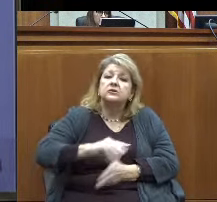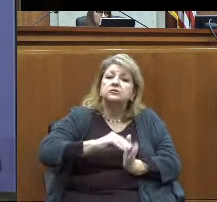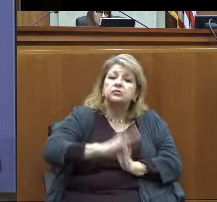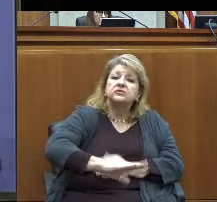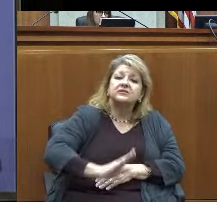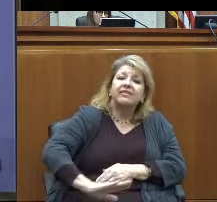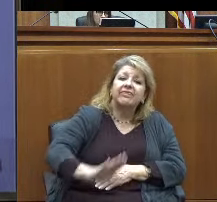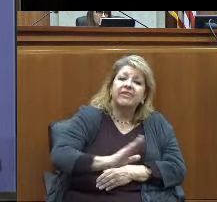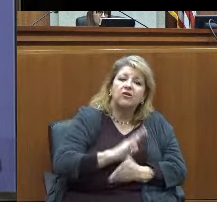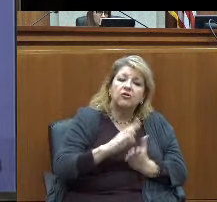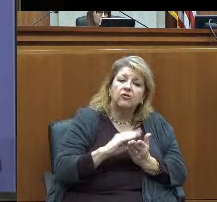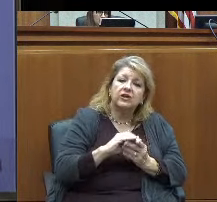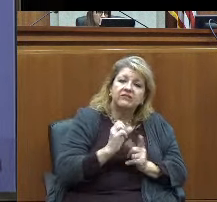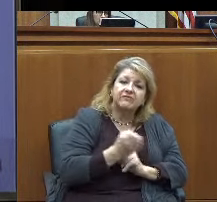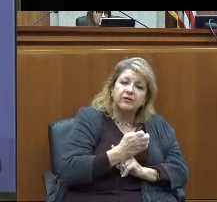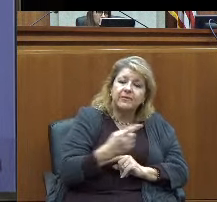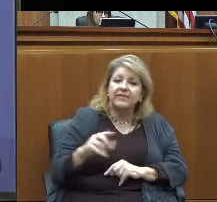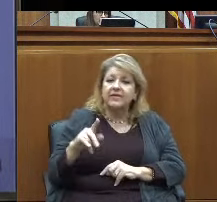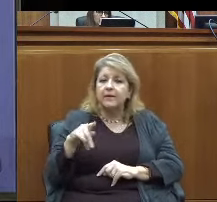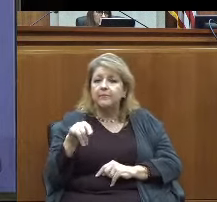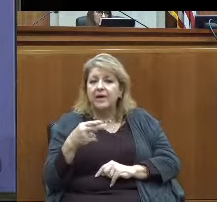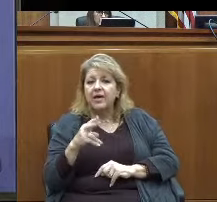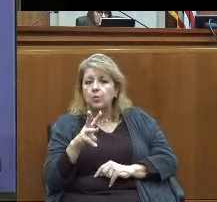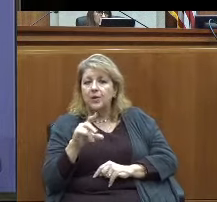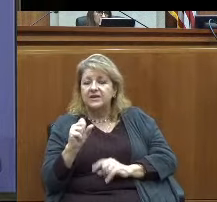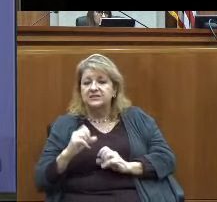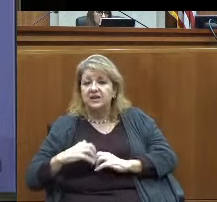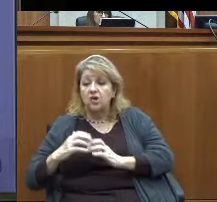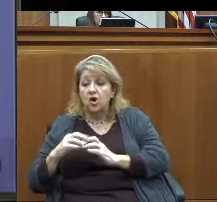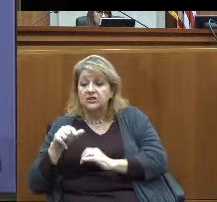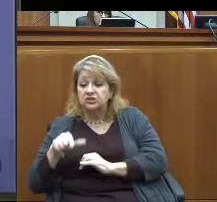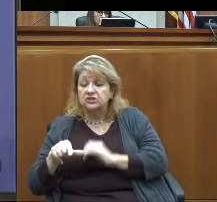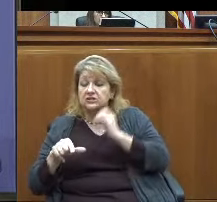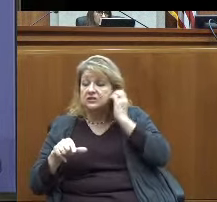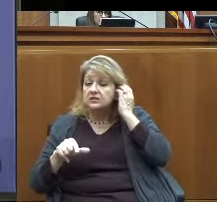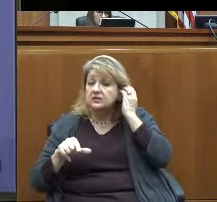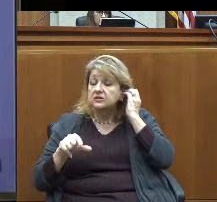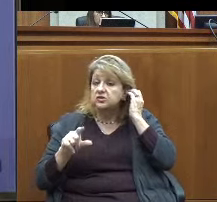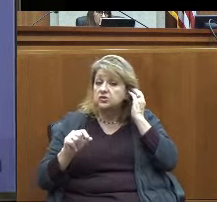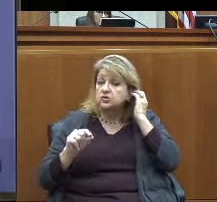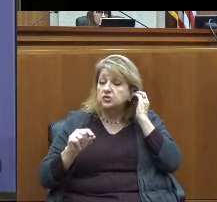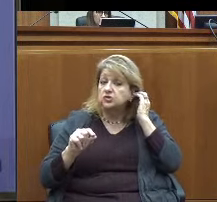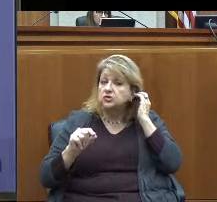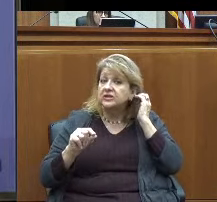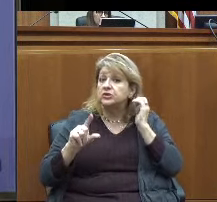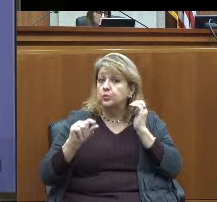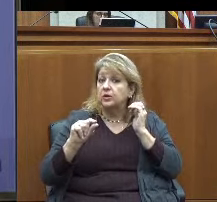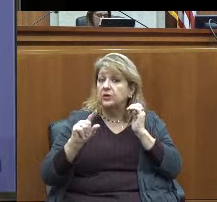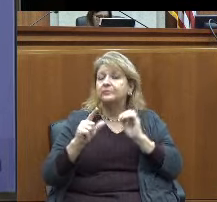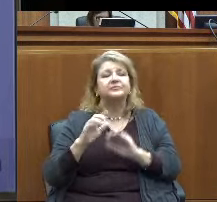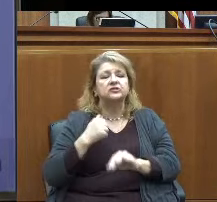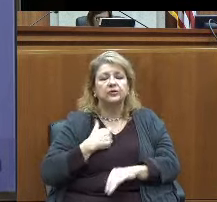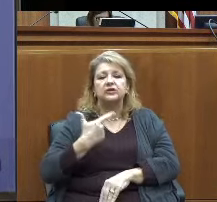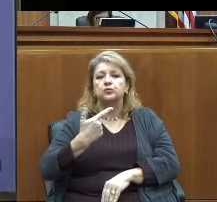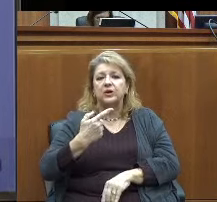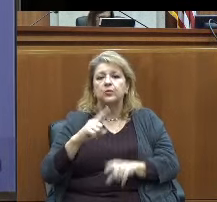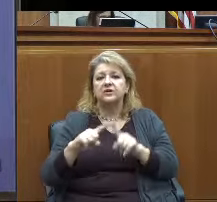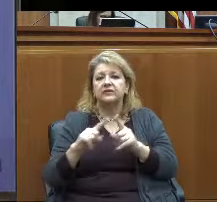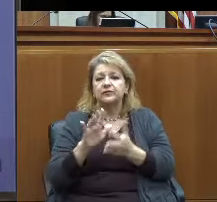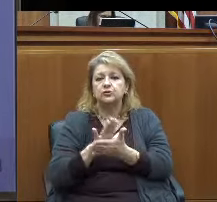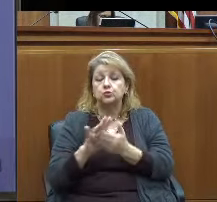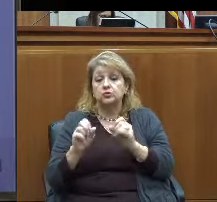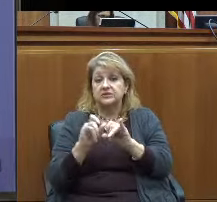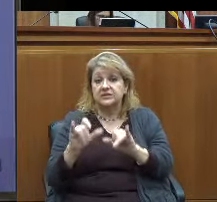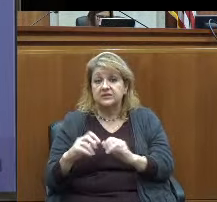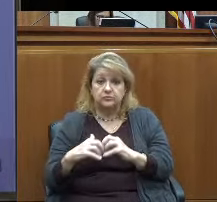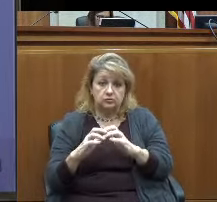pathways launched in the 2021-2022 school year with implementation in 21 school systems. We